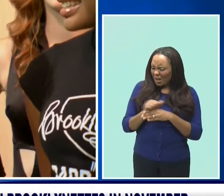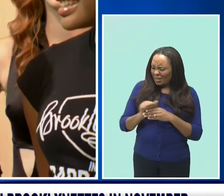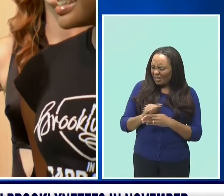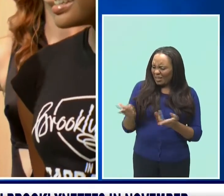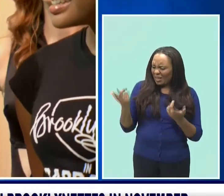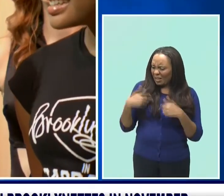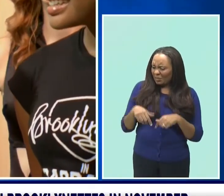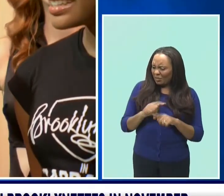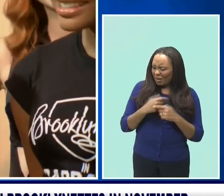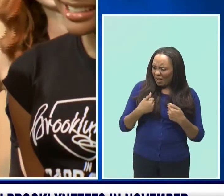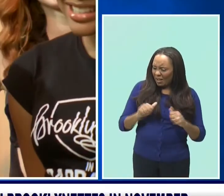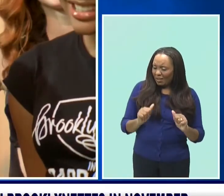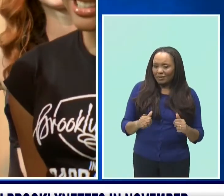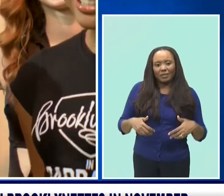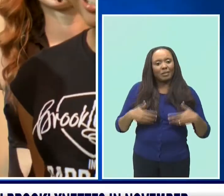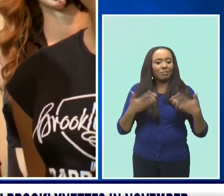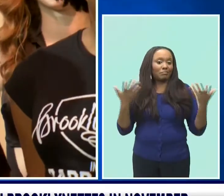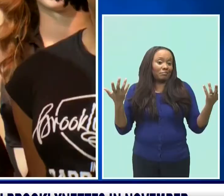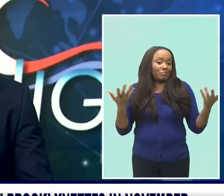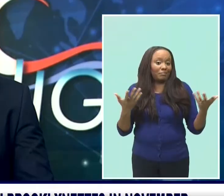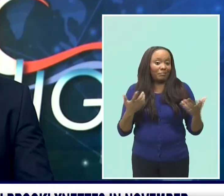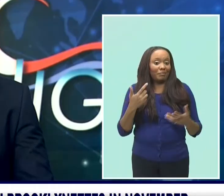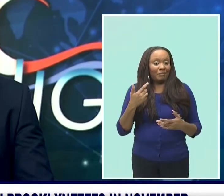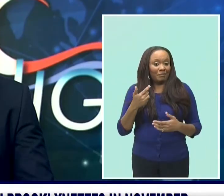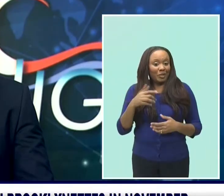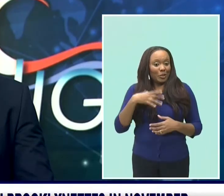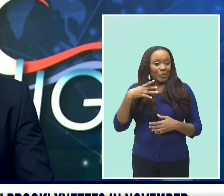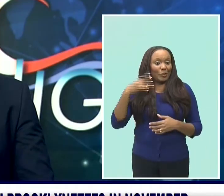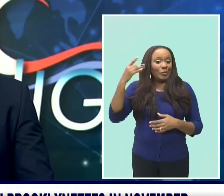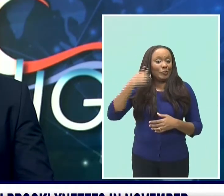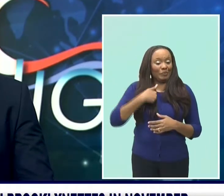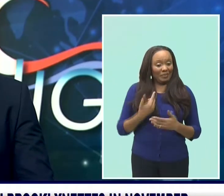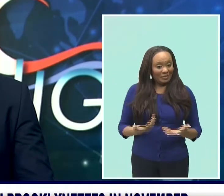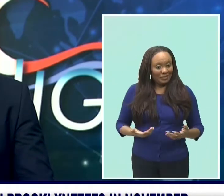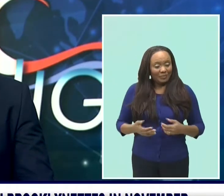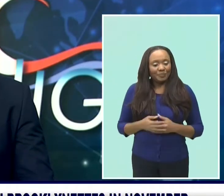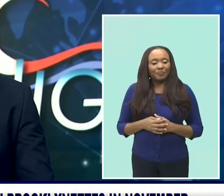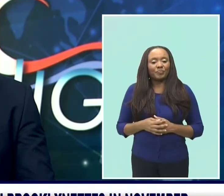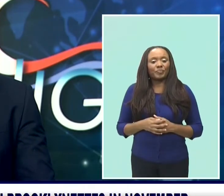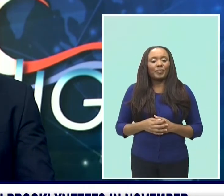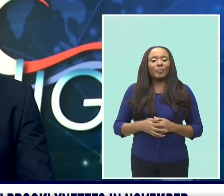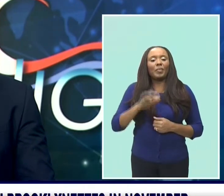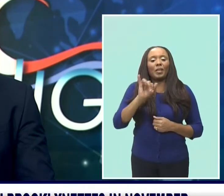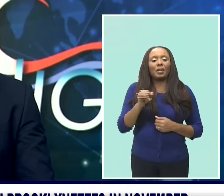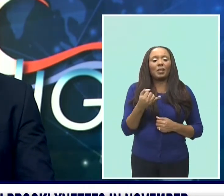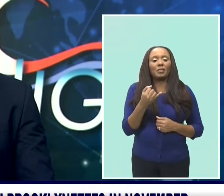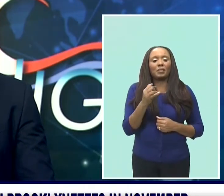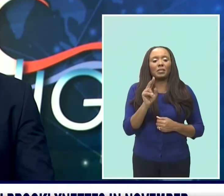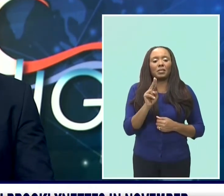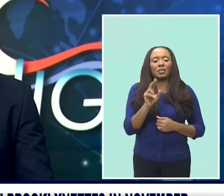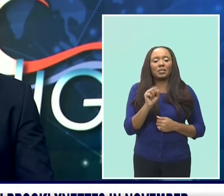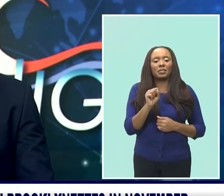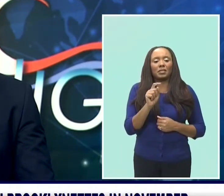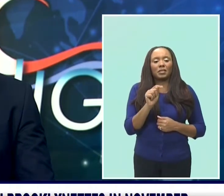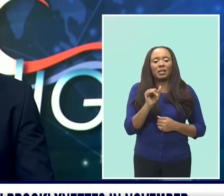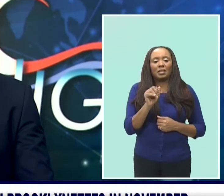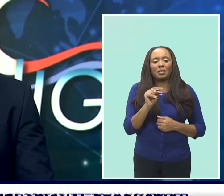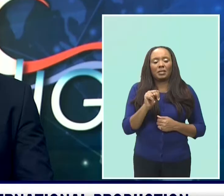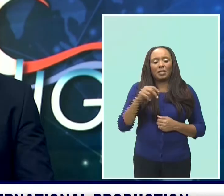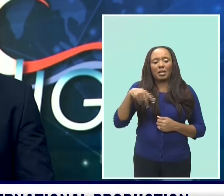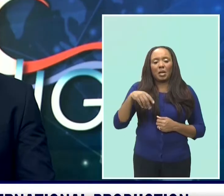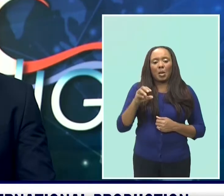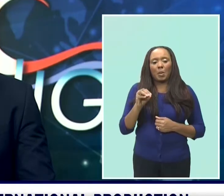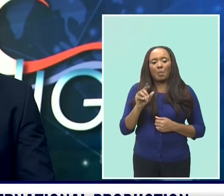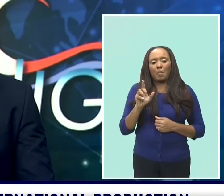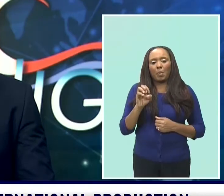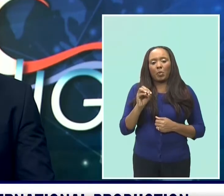came, and look what happened. Local dancer Justin Polin is about to embark on the experience of a